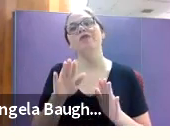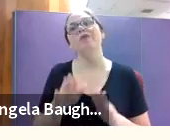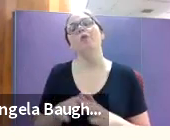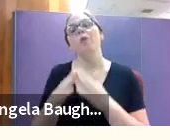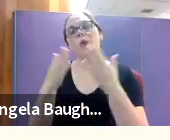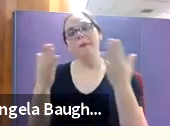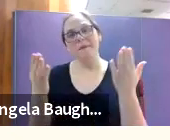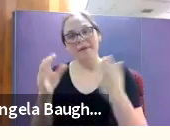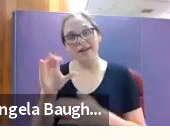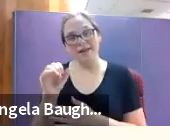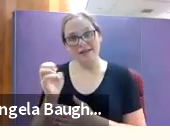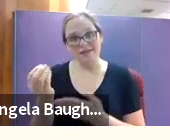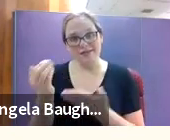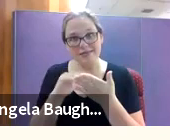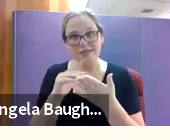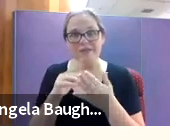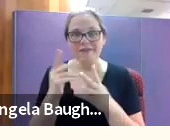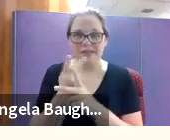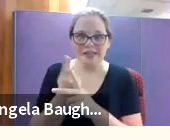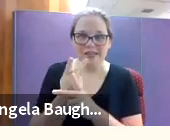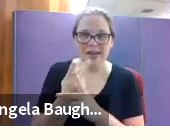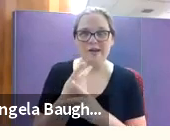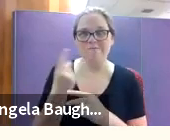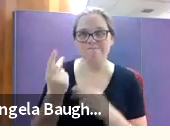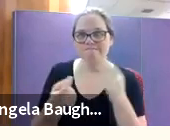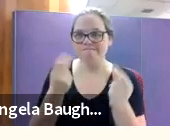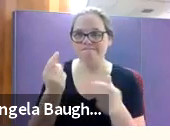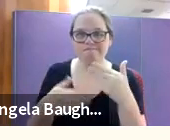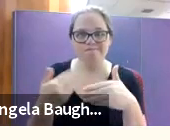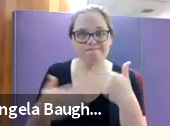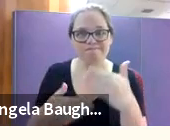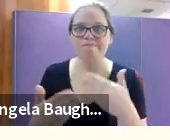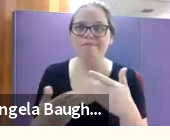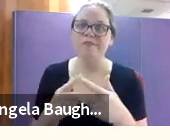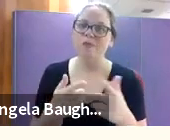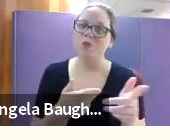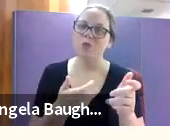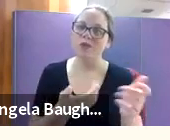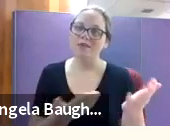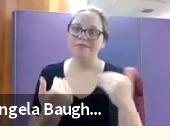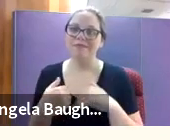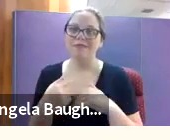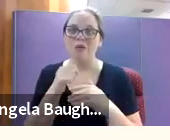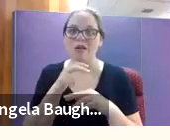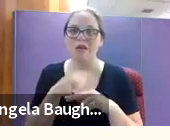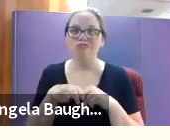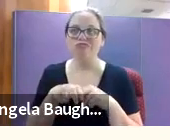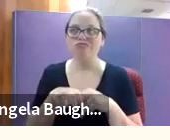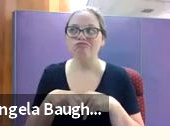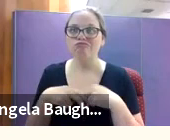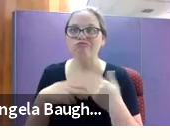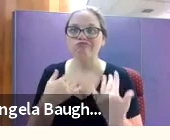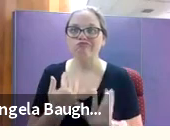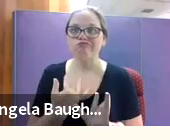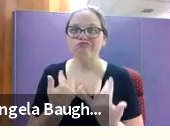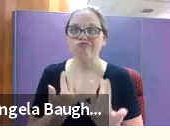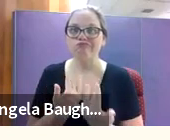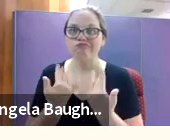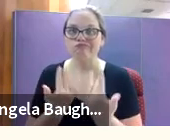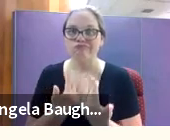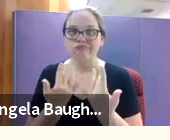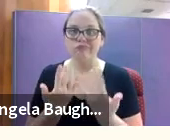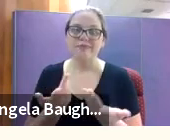So figuring out how to streamline that process and get them back in fairly quickly so they're not sitting a long time and